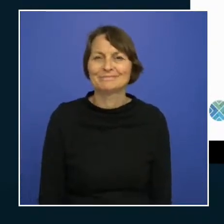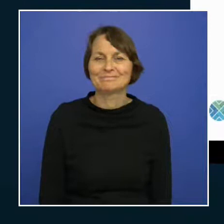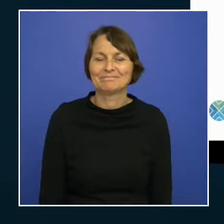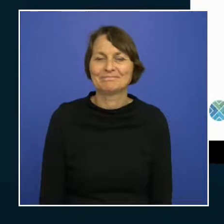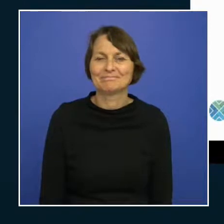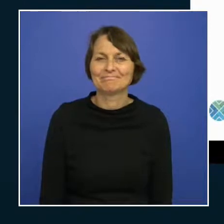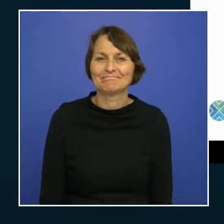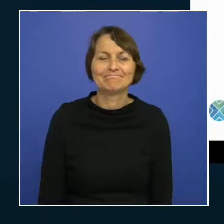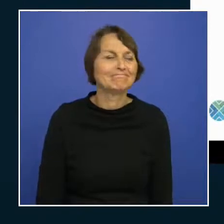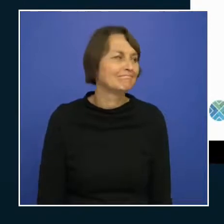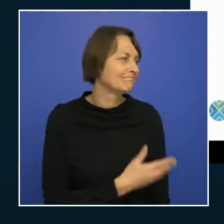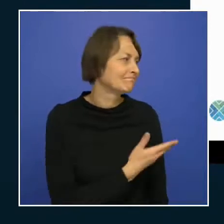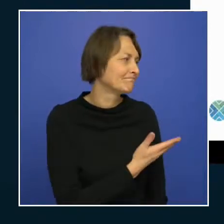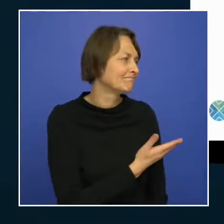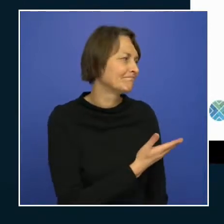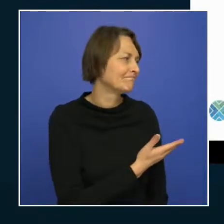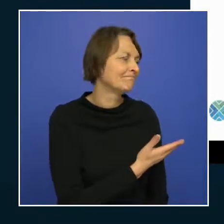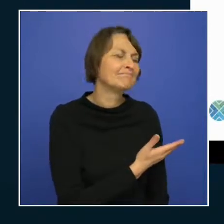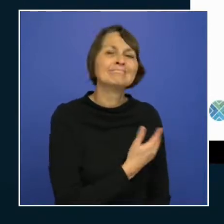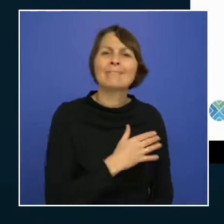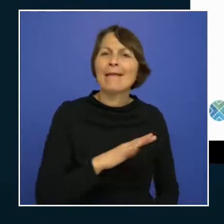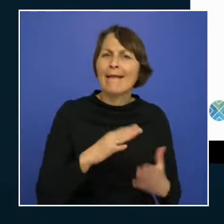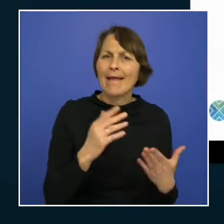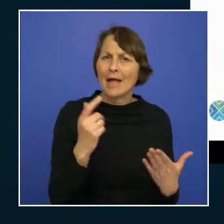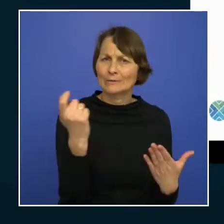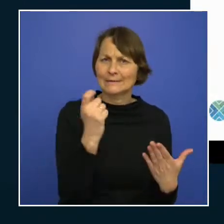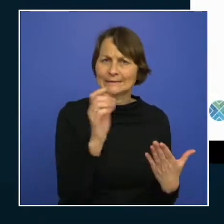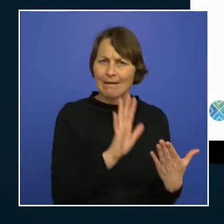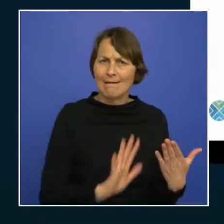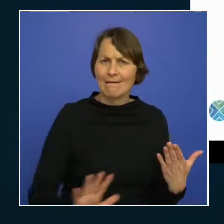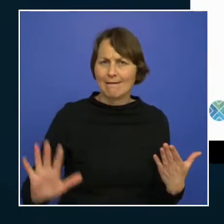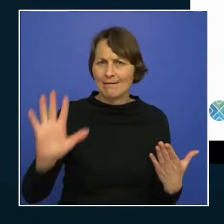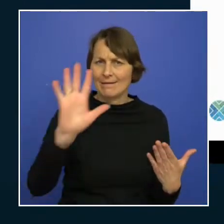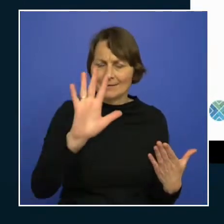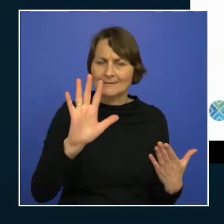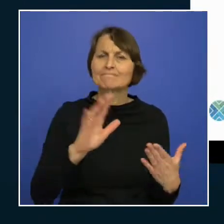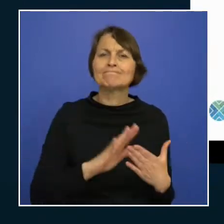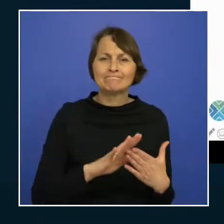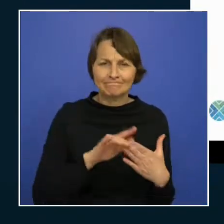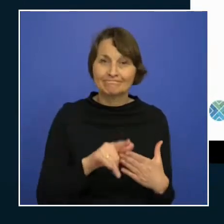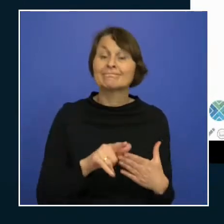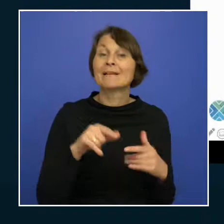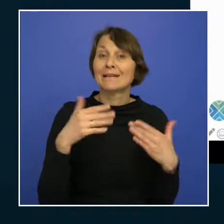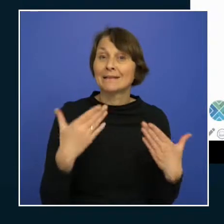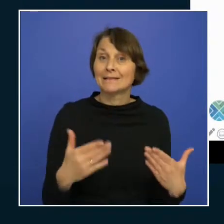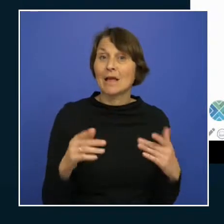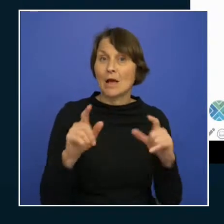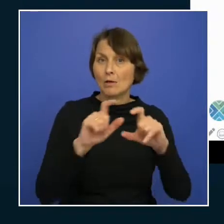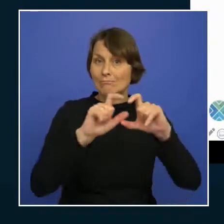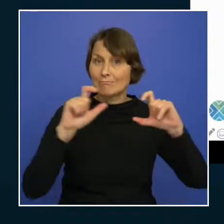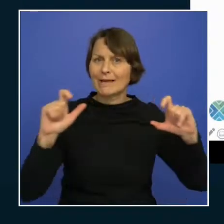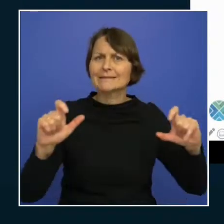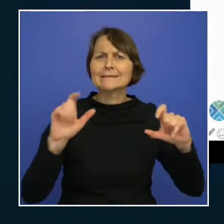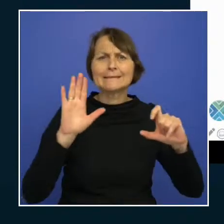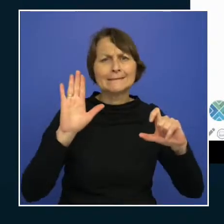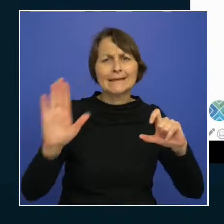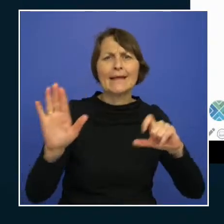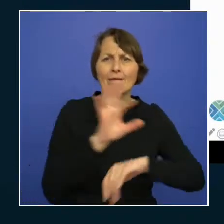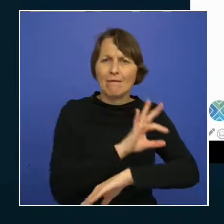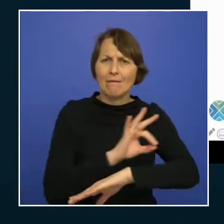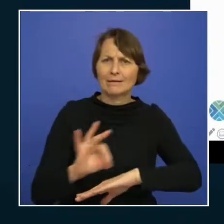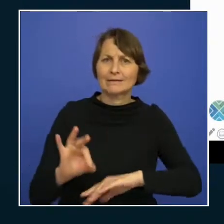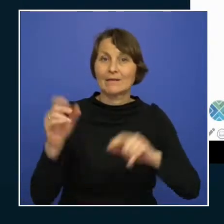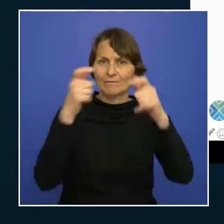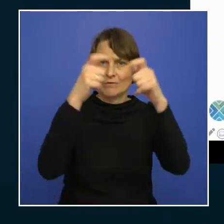The environment's design recipe is based on the enterprise scale landing zone architecture framework, like you can see